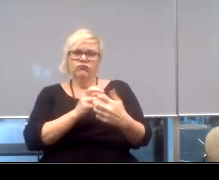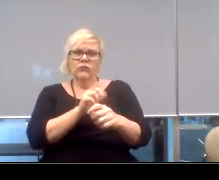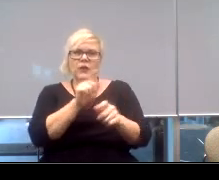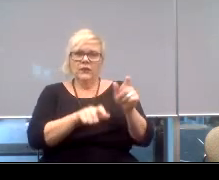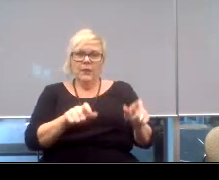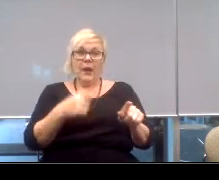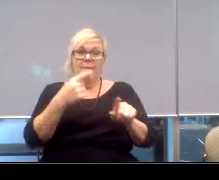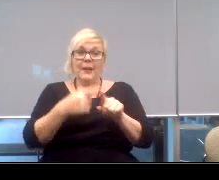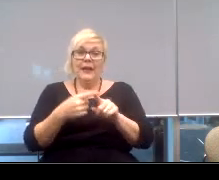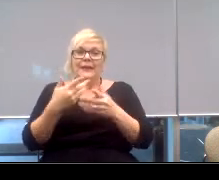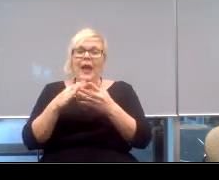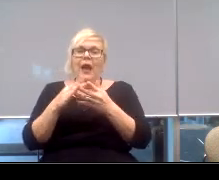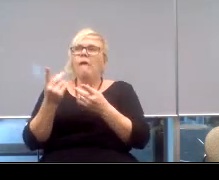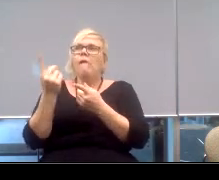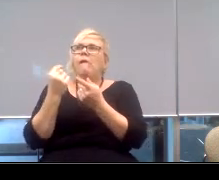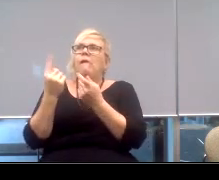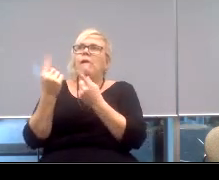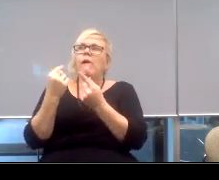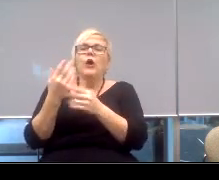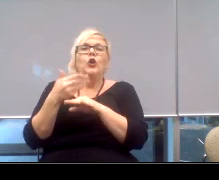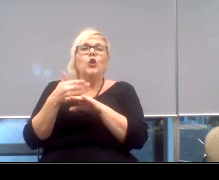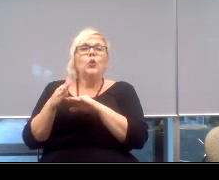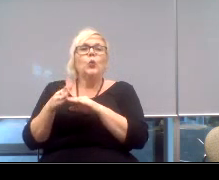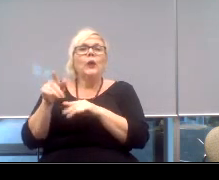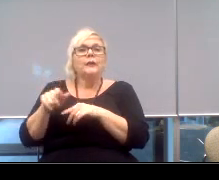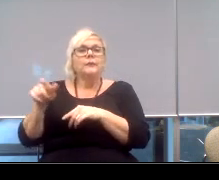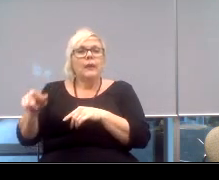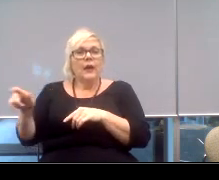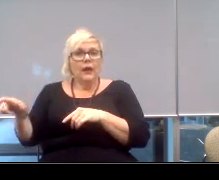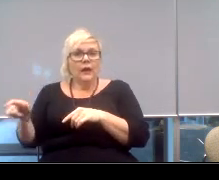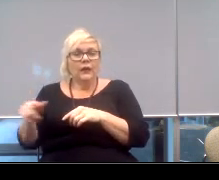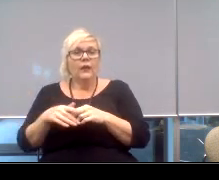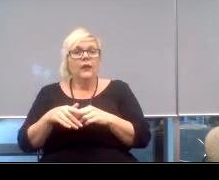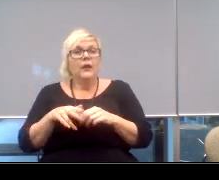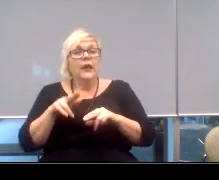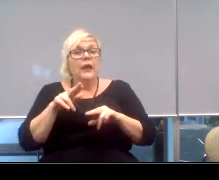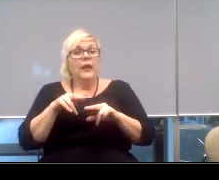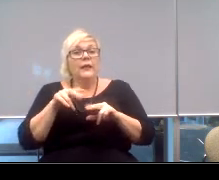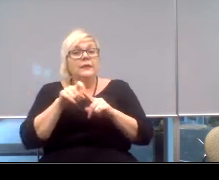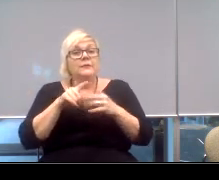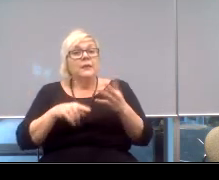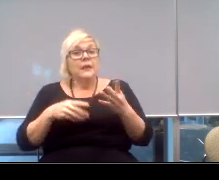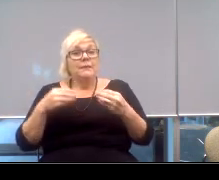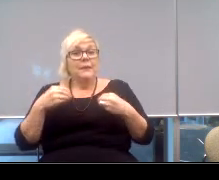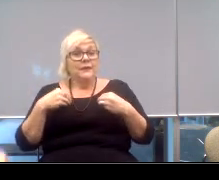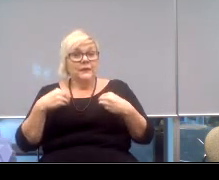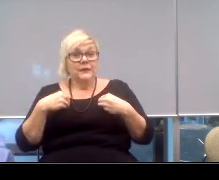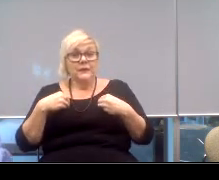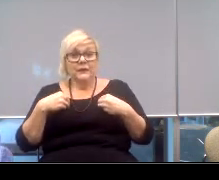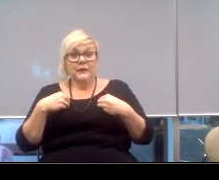new customers. Disability business and those who provide services into the disability sector will be no different.